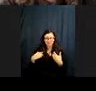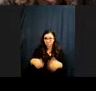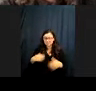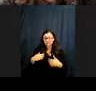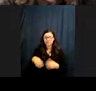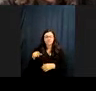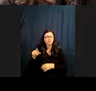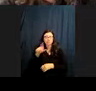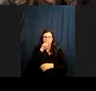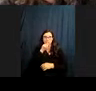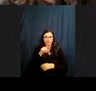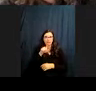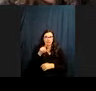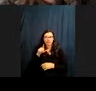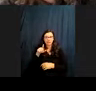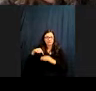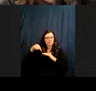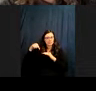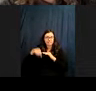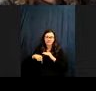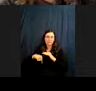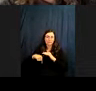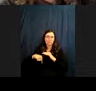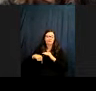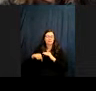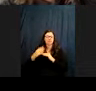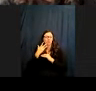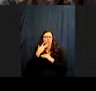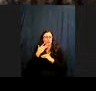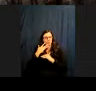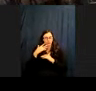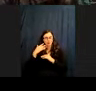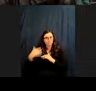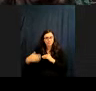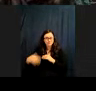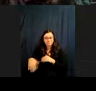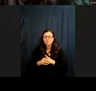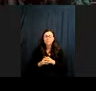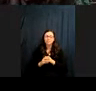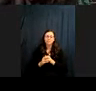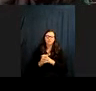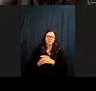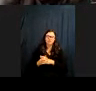how really deep the color goes.